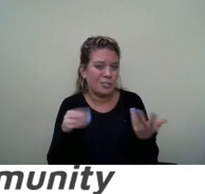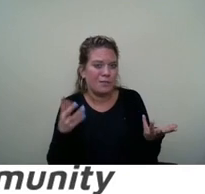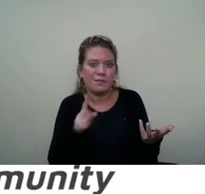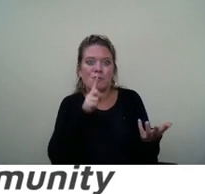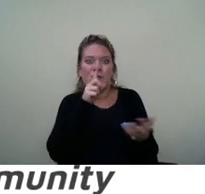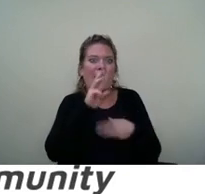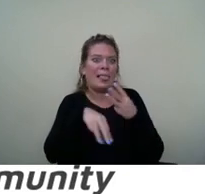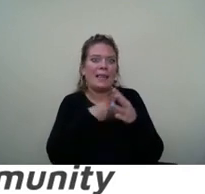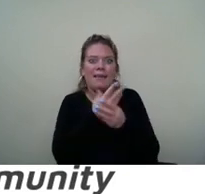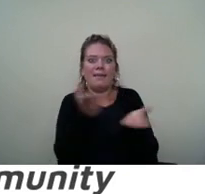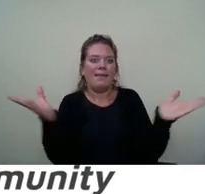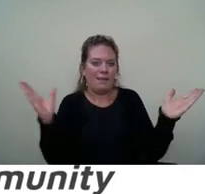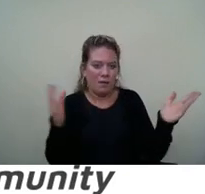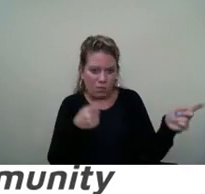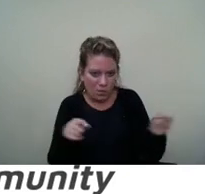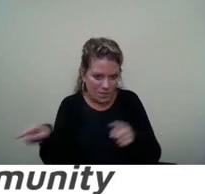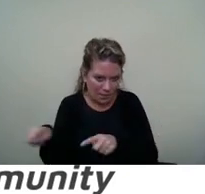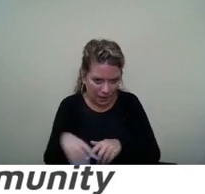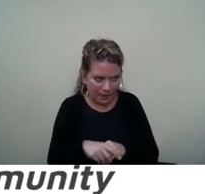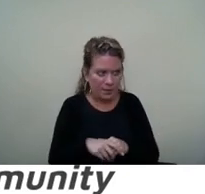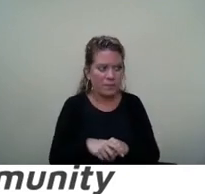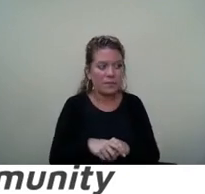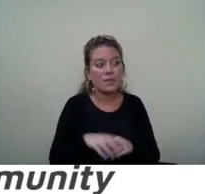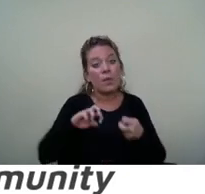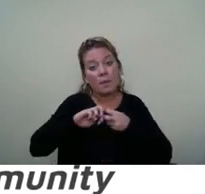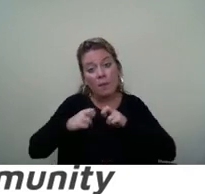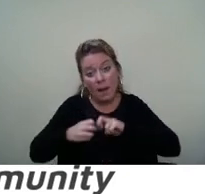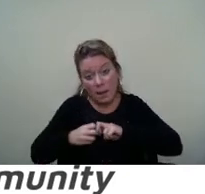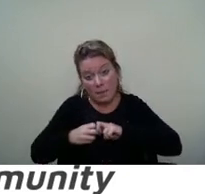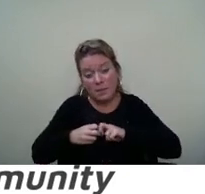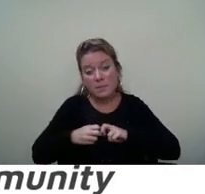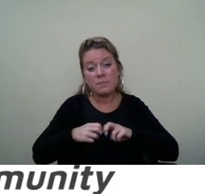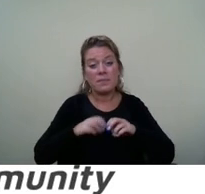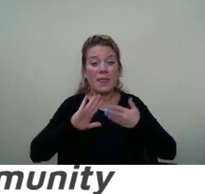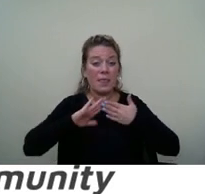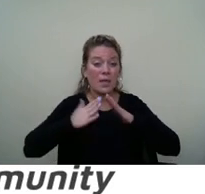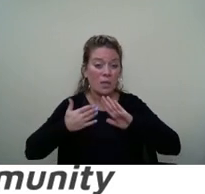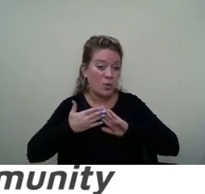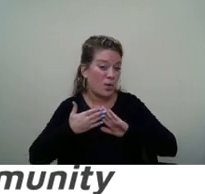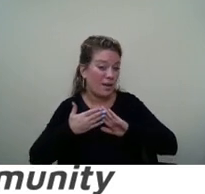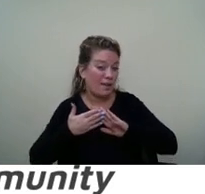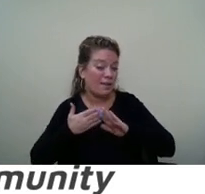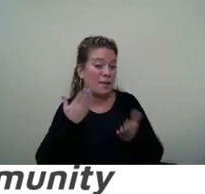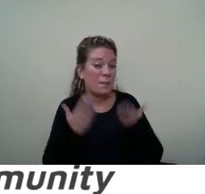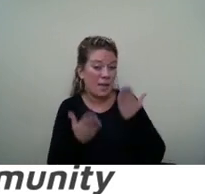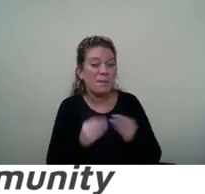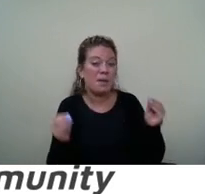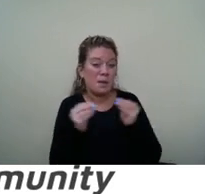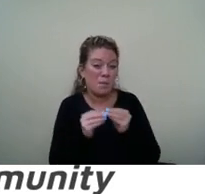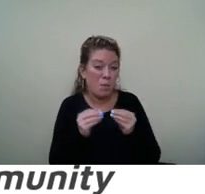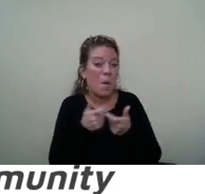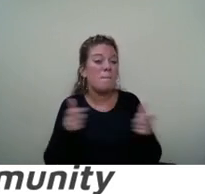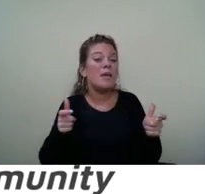reality of this, right? So the problem in these communities might actually be a lot bigger.